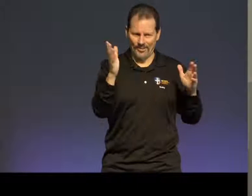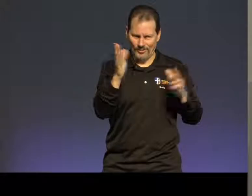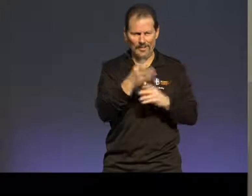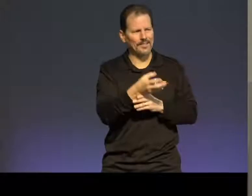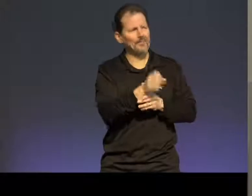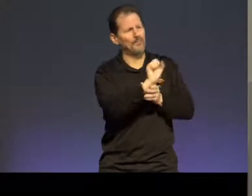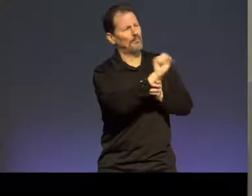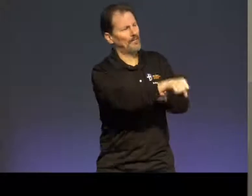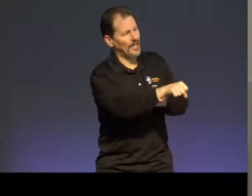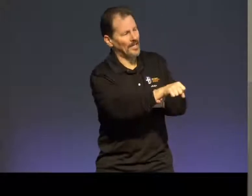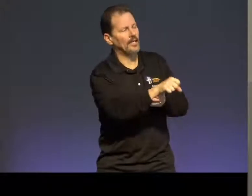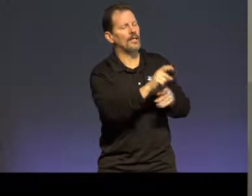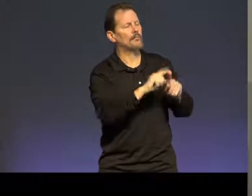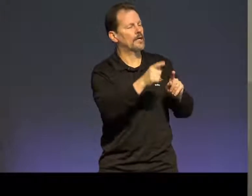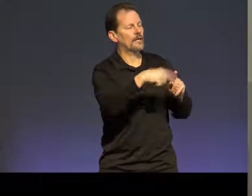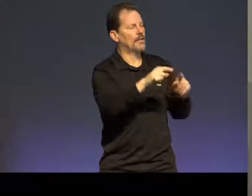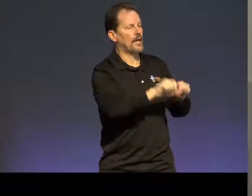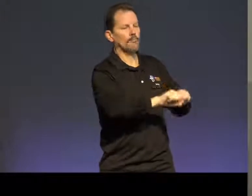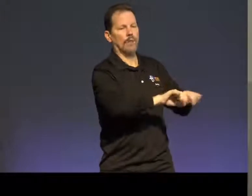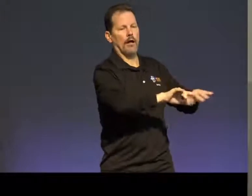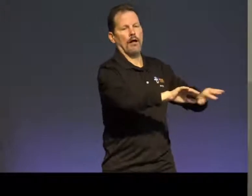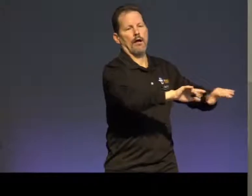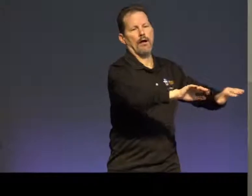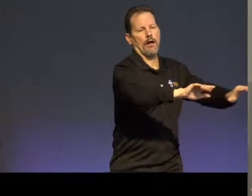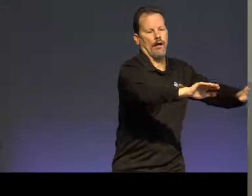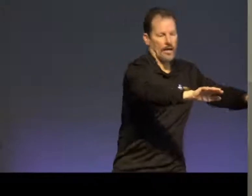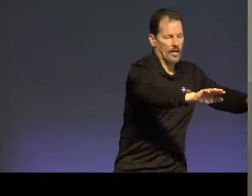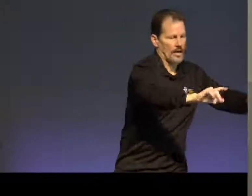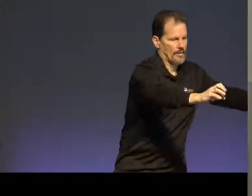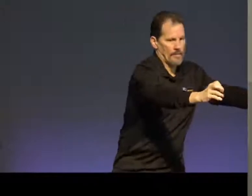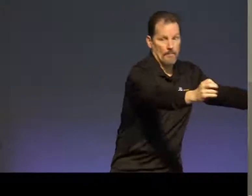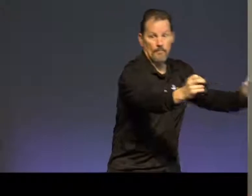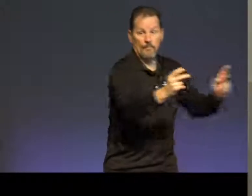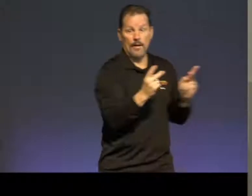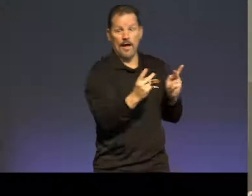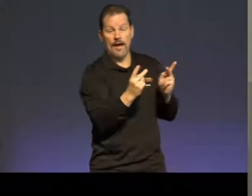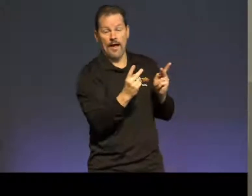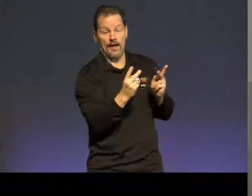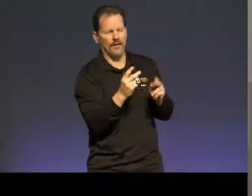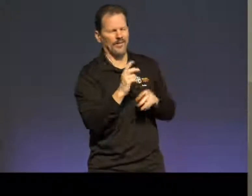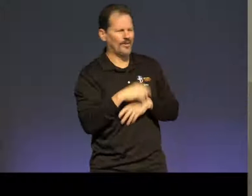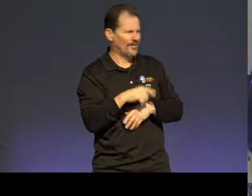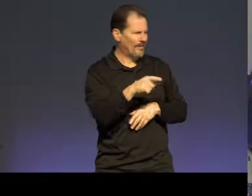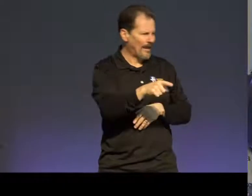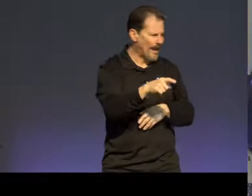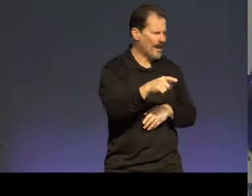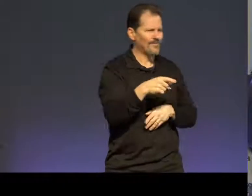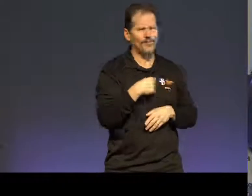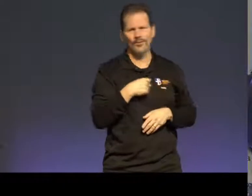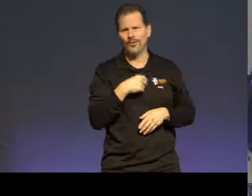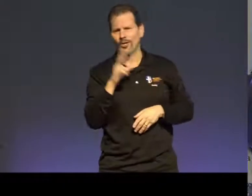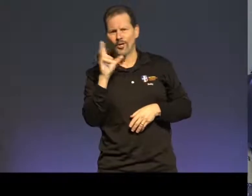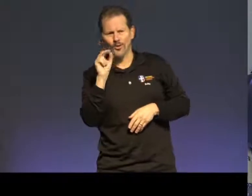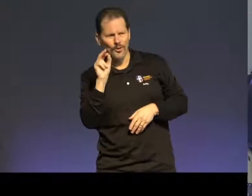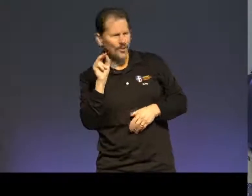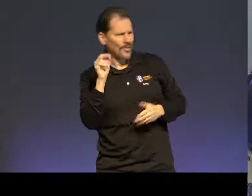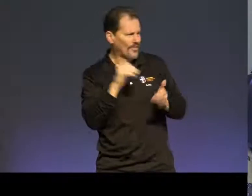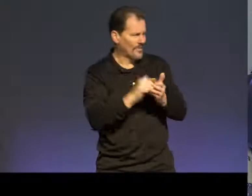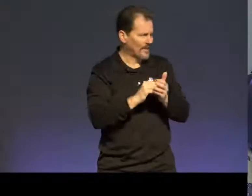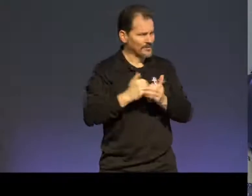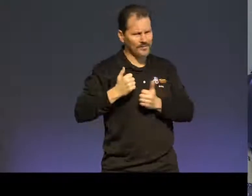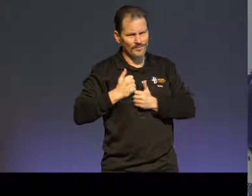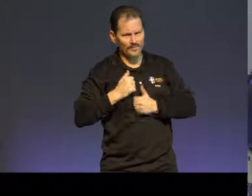people. See, the Bible describes about 30,000 chariots, about 6,000 foot soldiers showed up where Saul